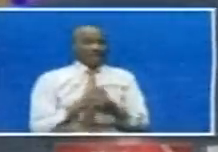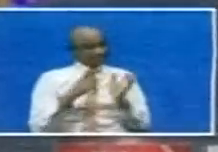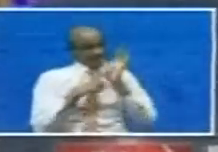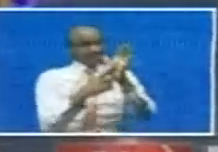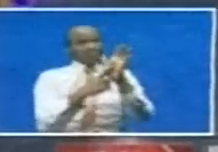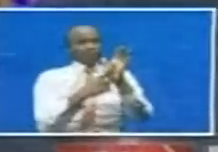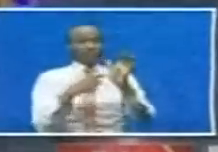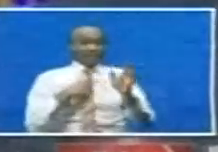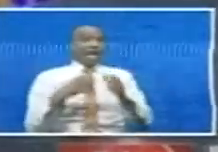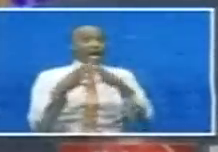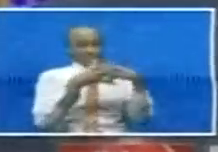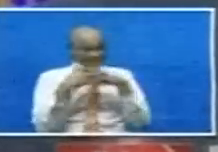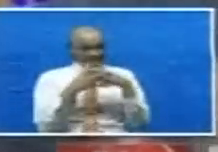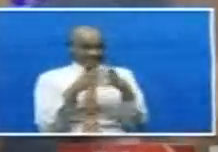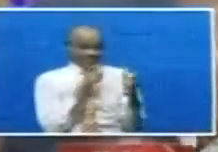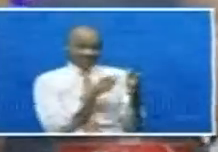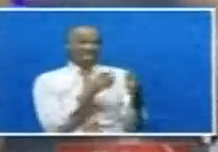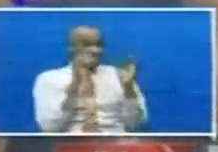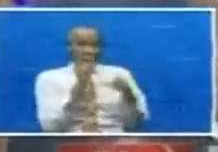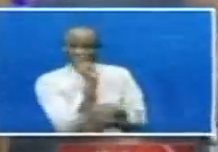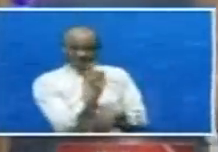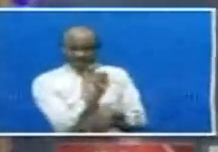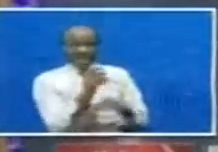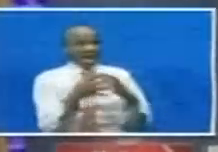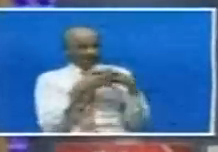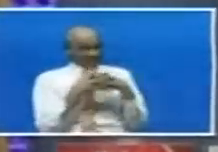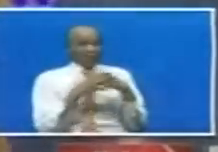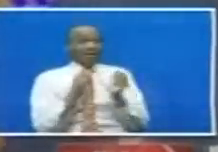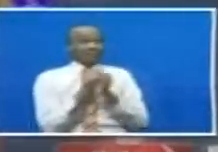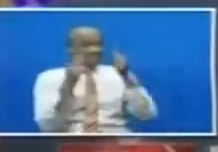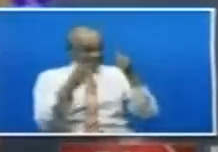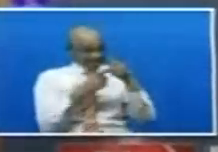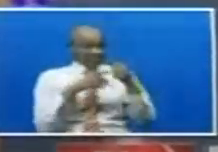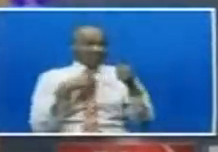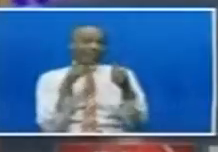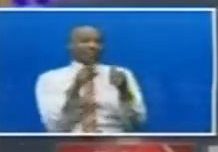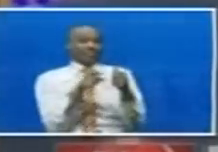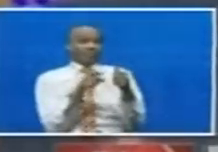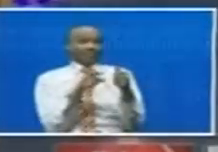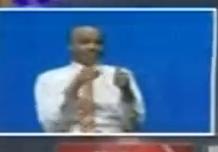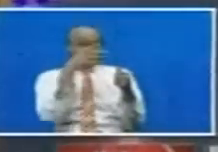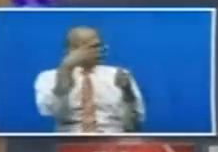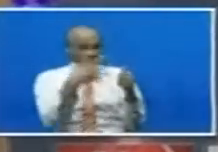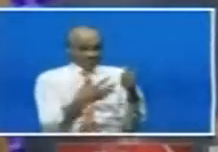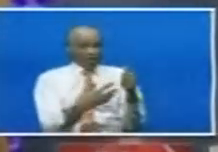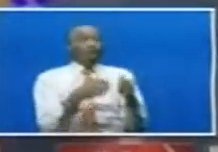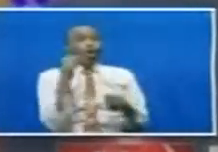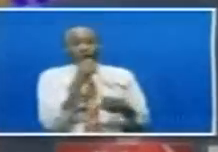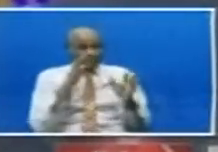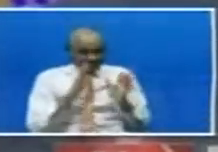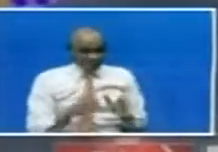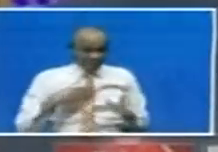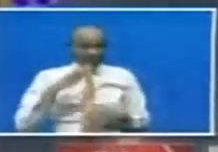case of the U.S. If you look at the U.S. cabinet, they are 16 in number. The oldest is Joe